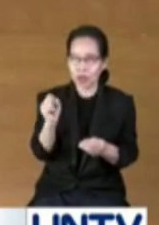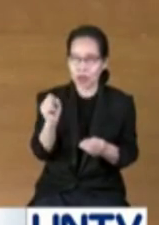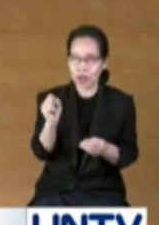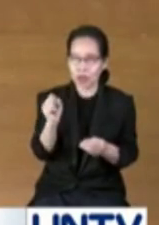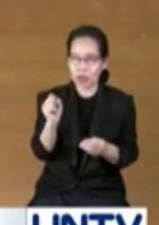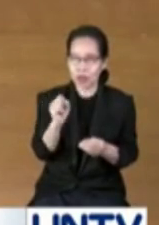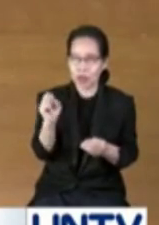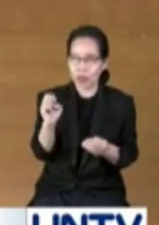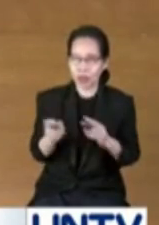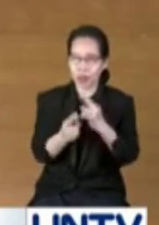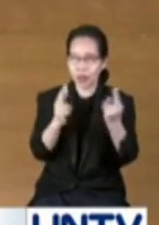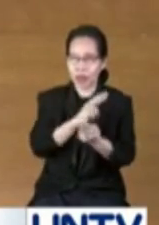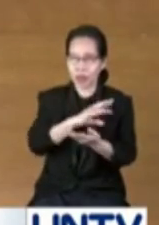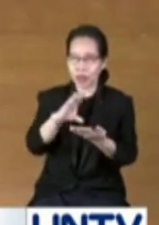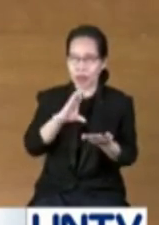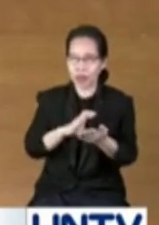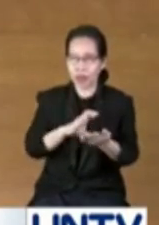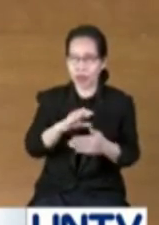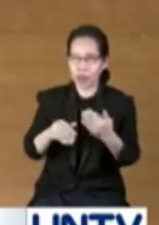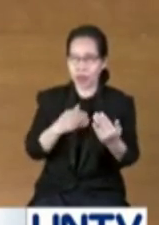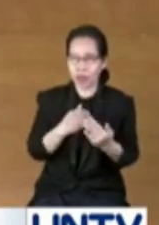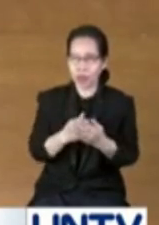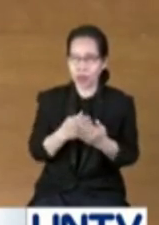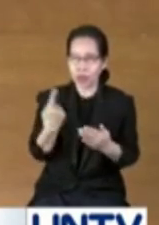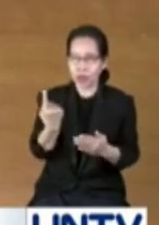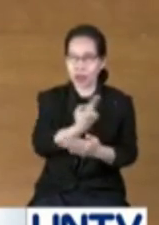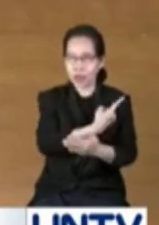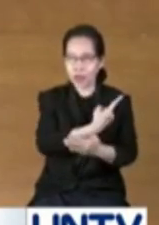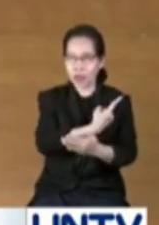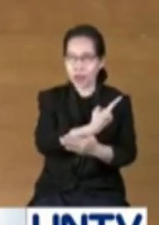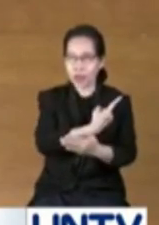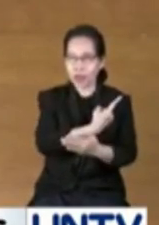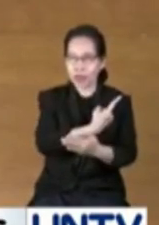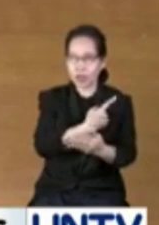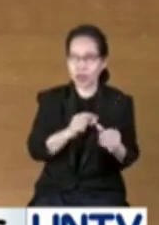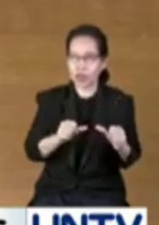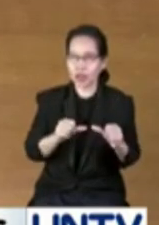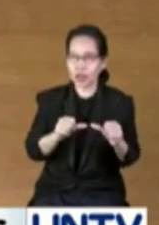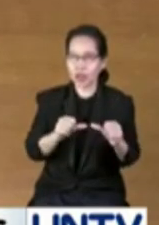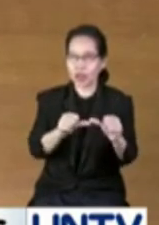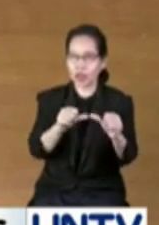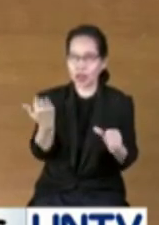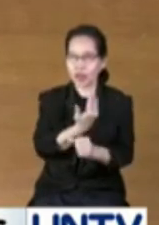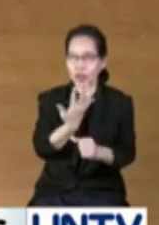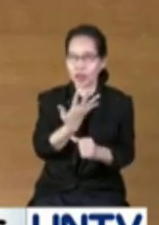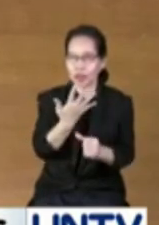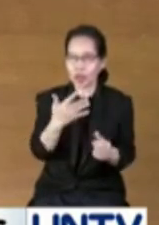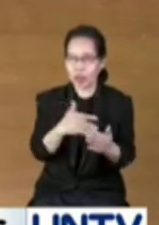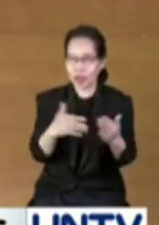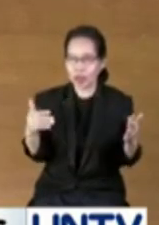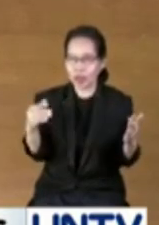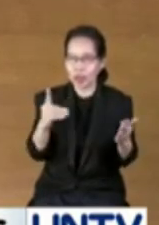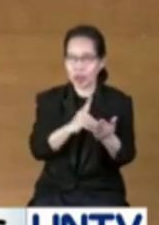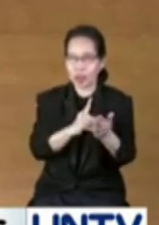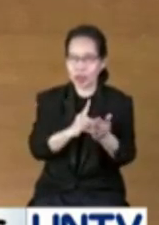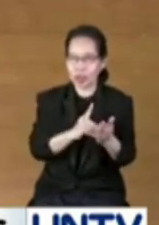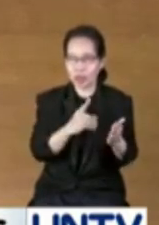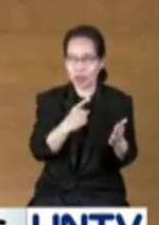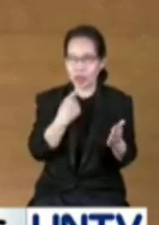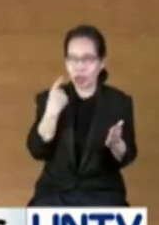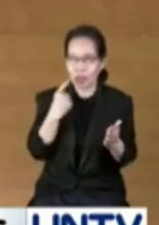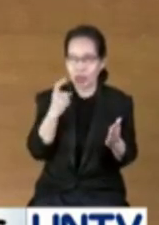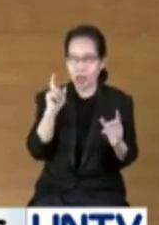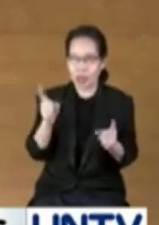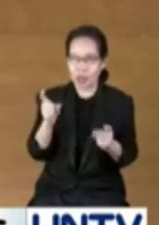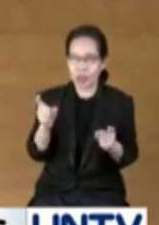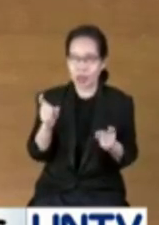nationwide. We will relentlessly continue our fight against drug syndicates, shutting down their illegal